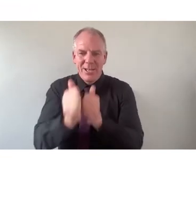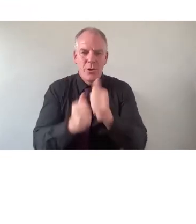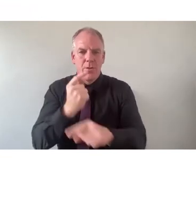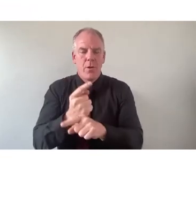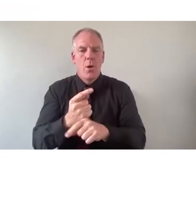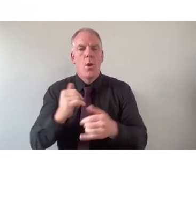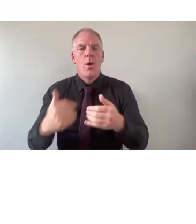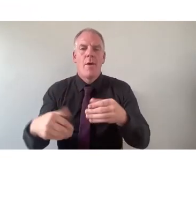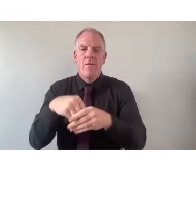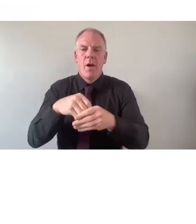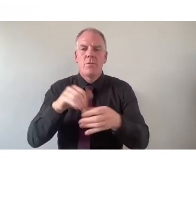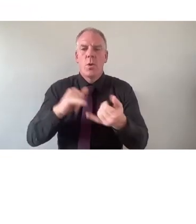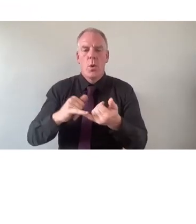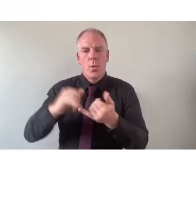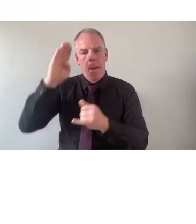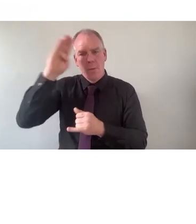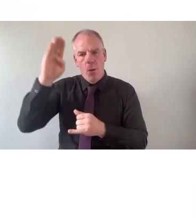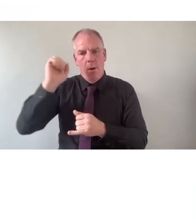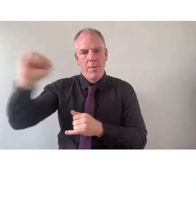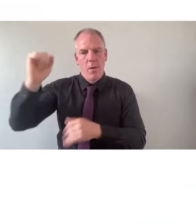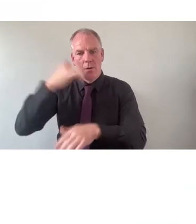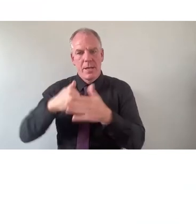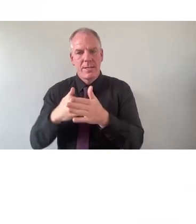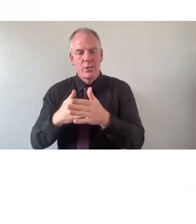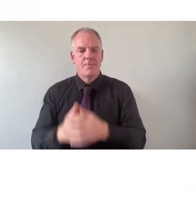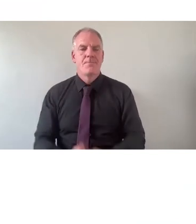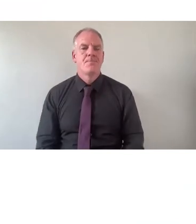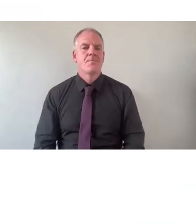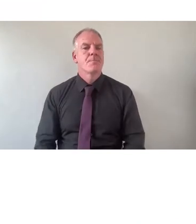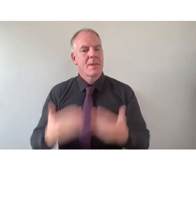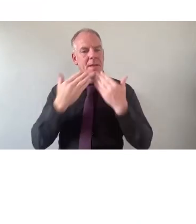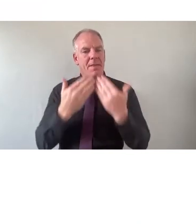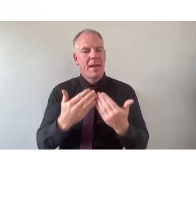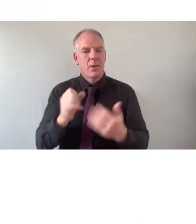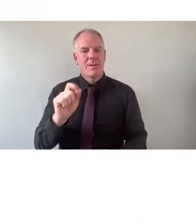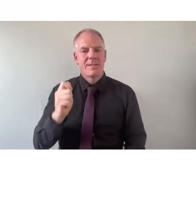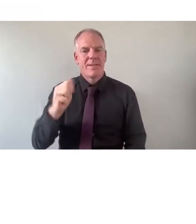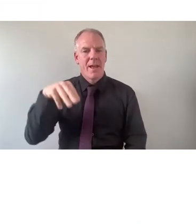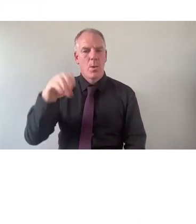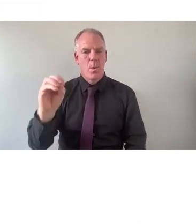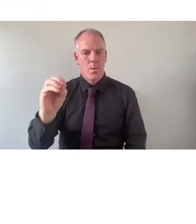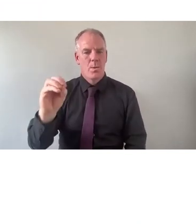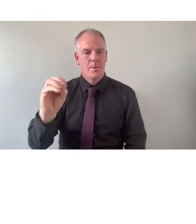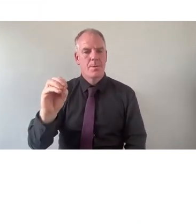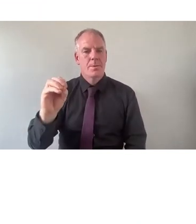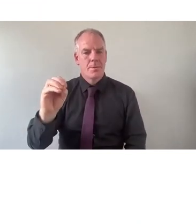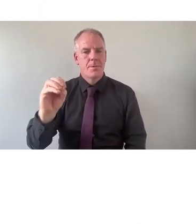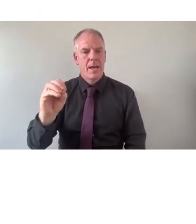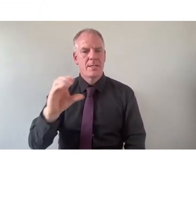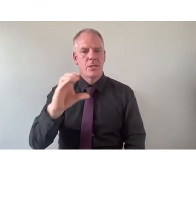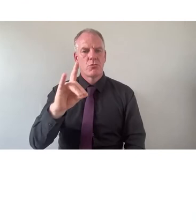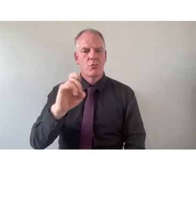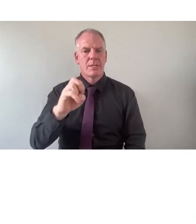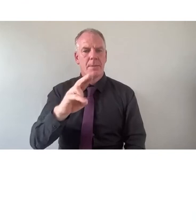and employers' organizations. Great. Yeah, thank you very much for that, Stefano. And I think Christabel,